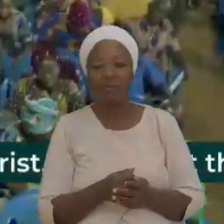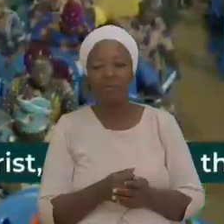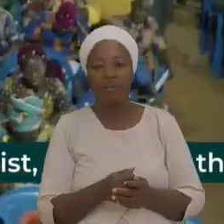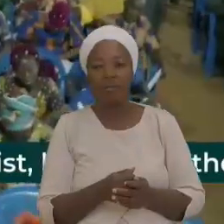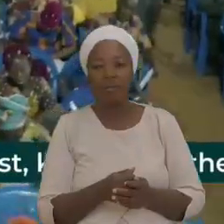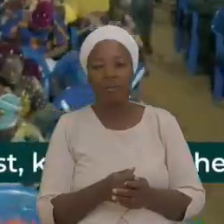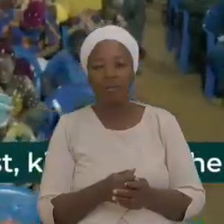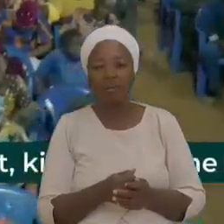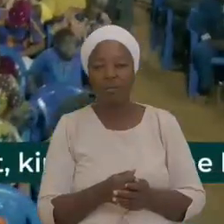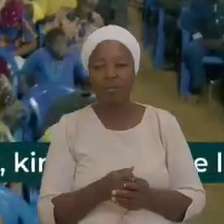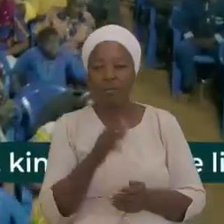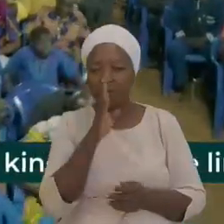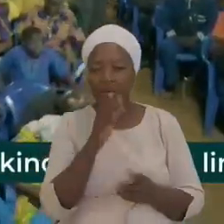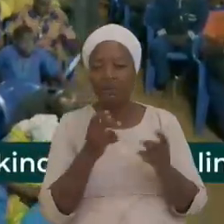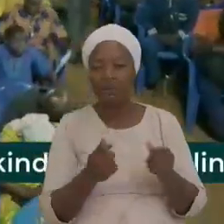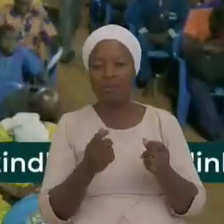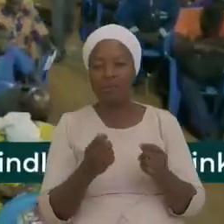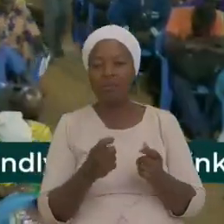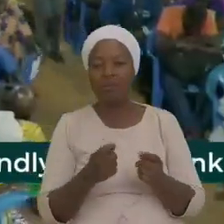Hurry up, hurry up.